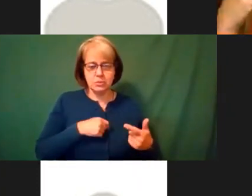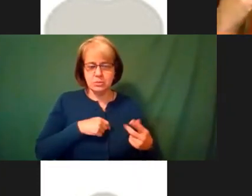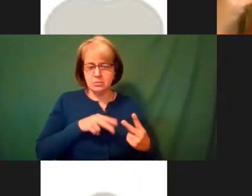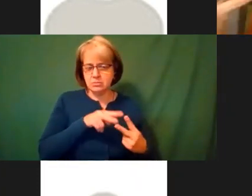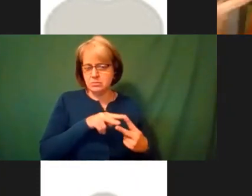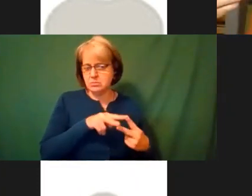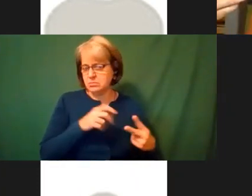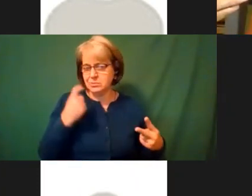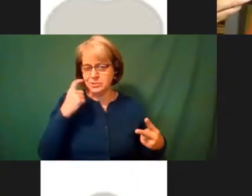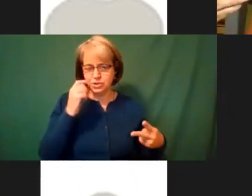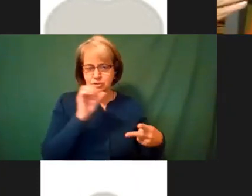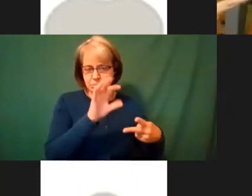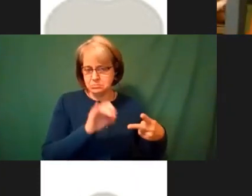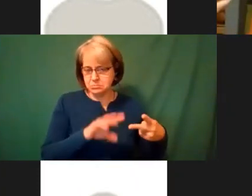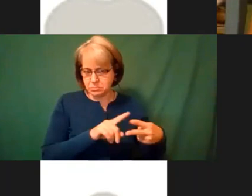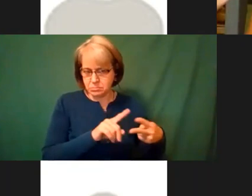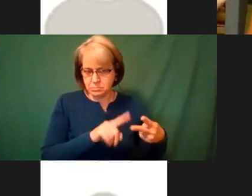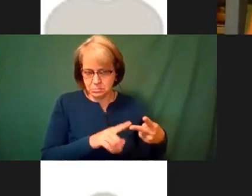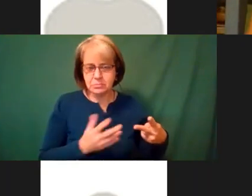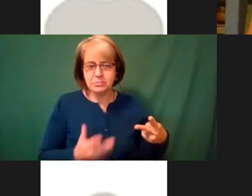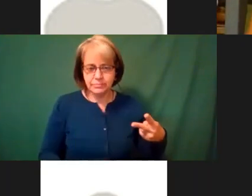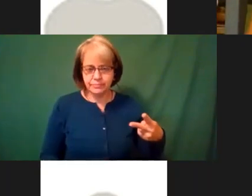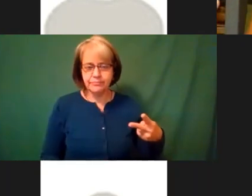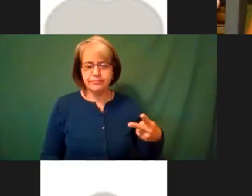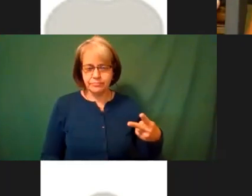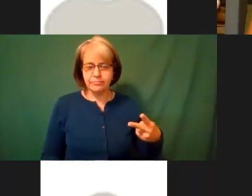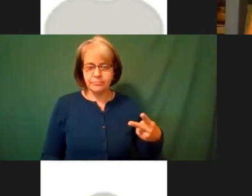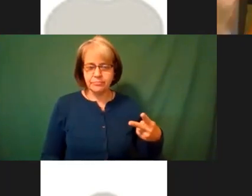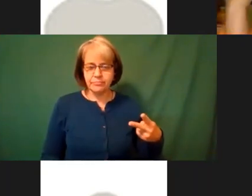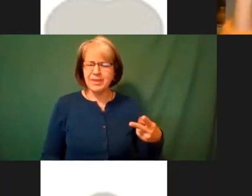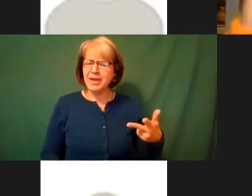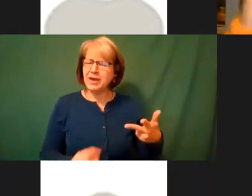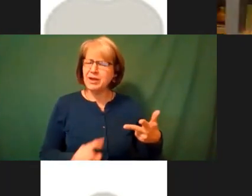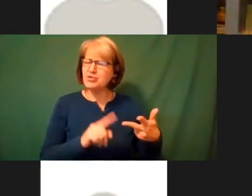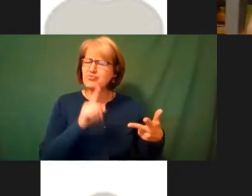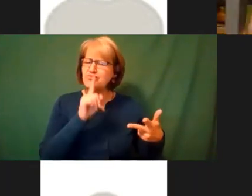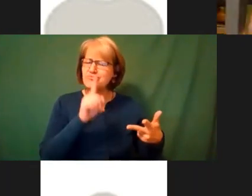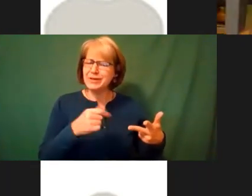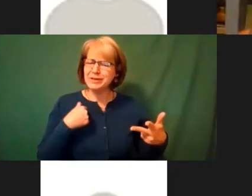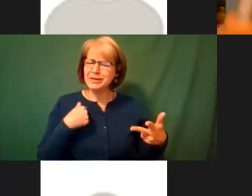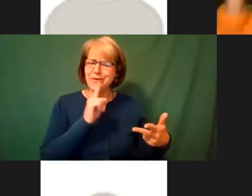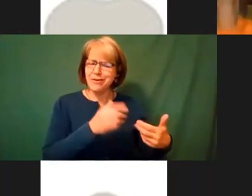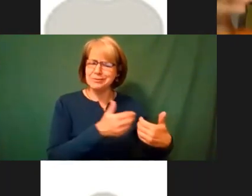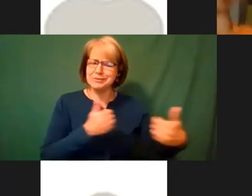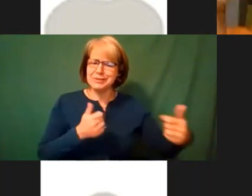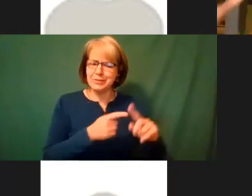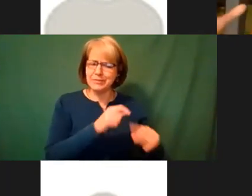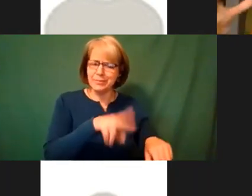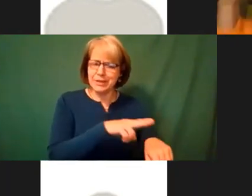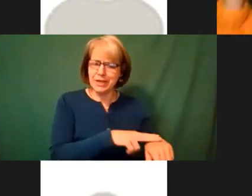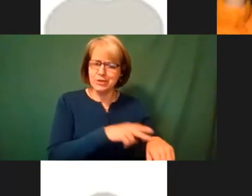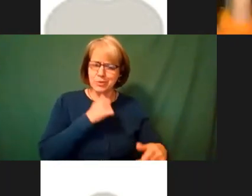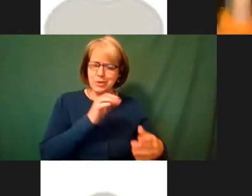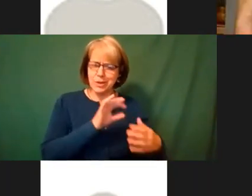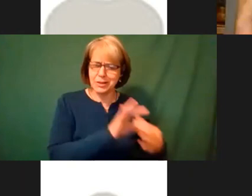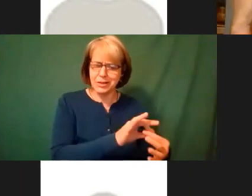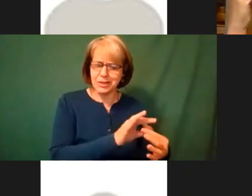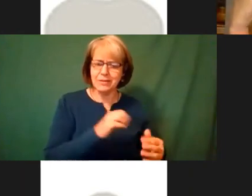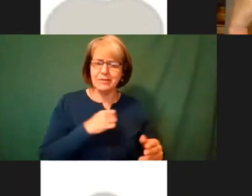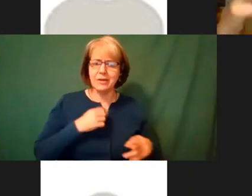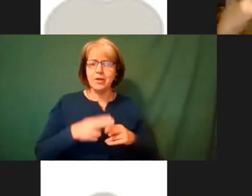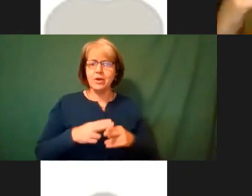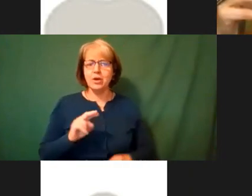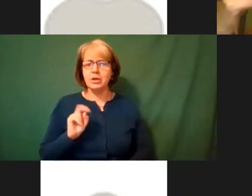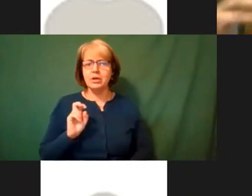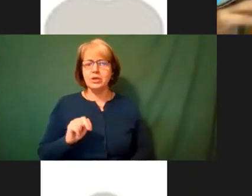the bigger idea that we are somehow separate from nature, which is why I work really hard to say things like non-human nature, because I'm trying so